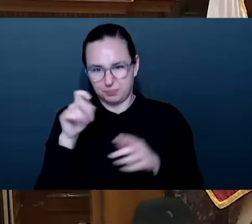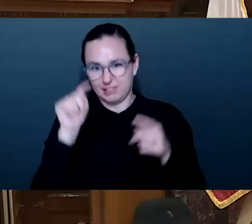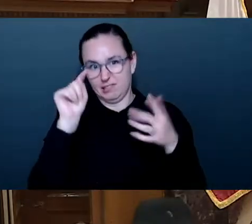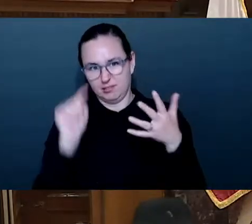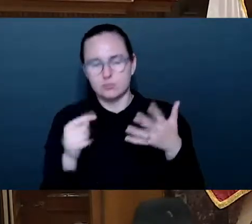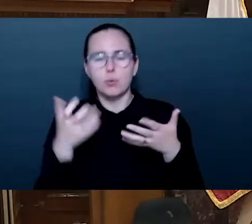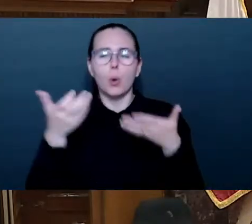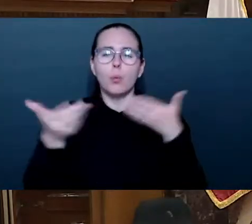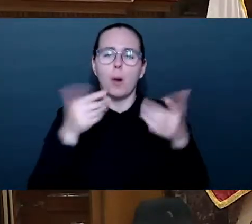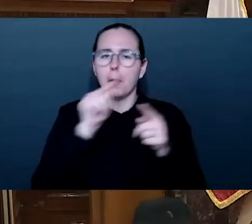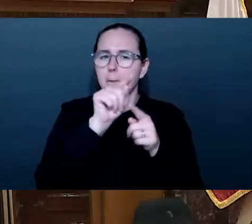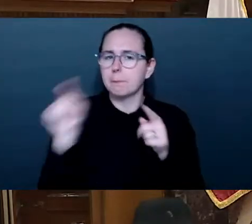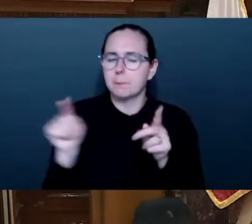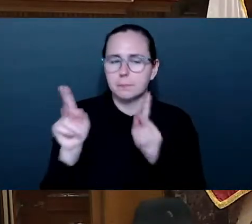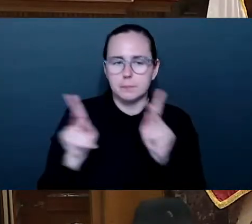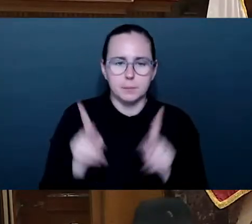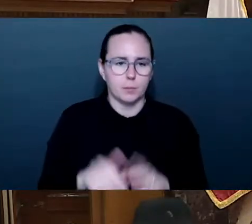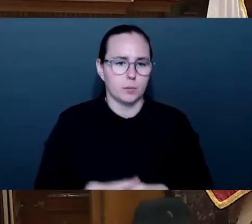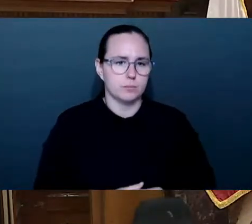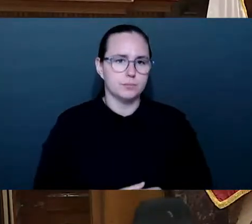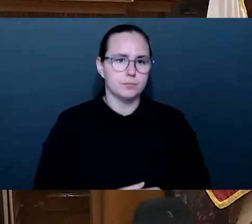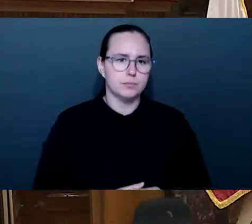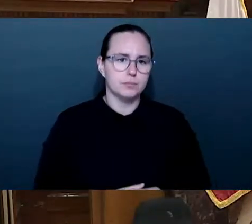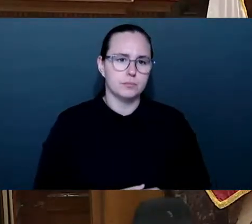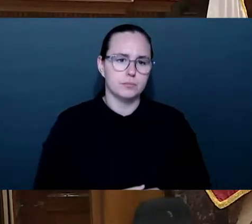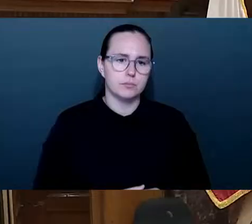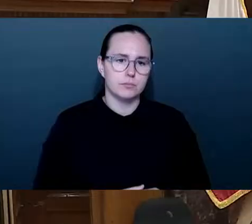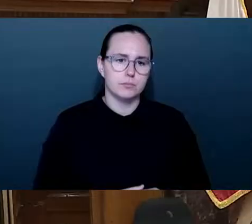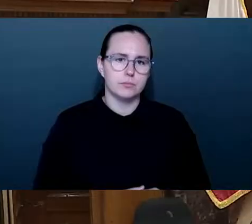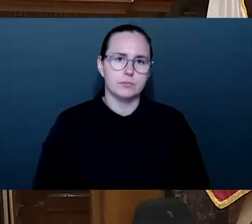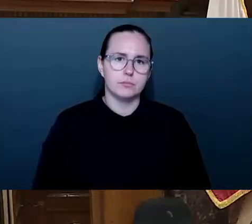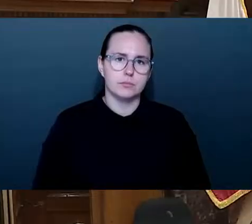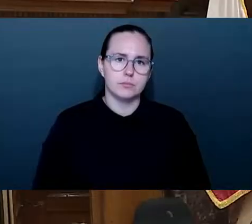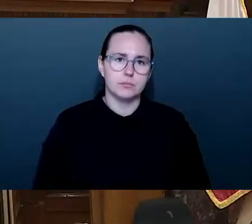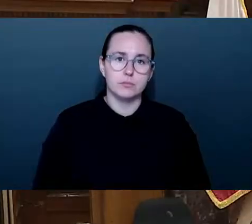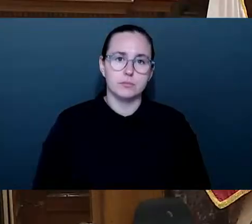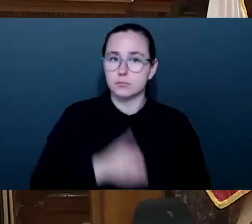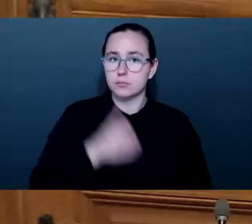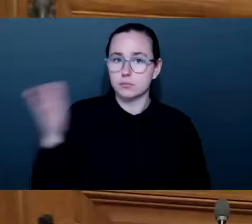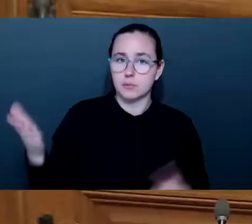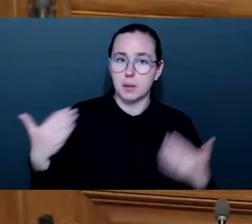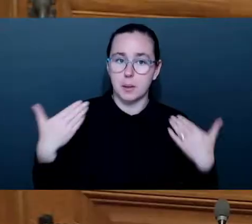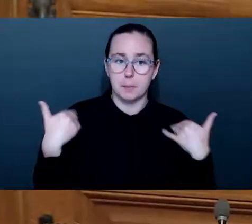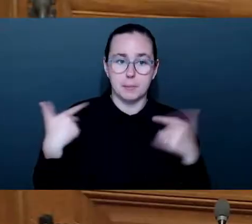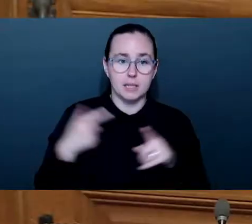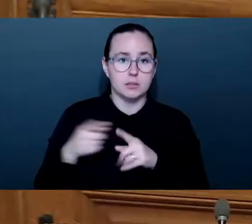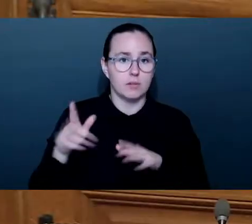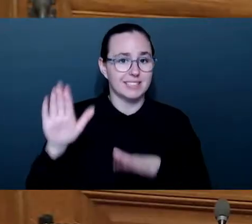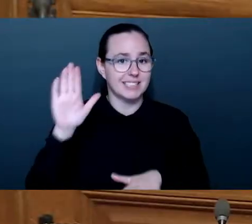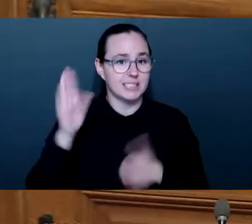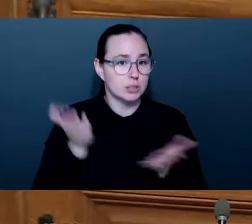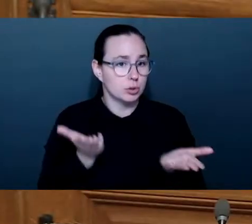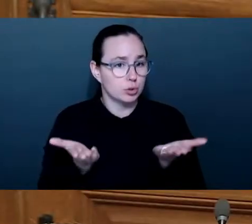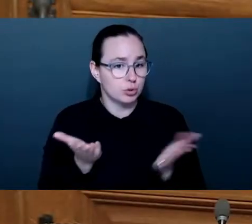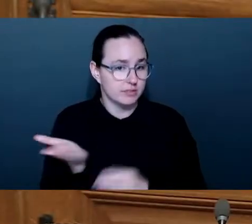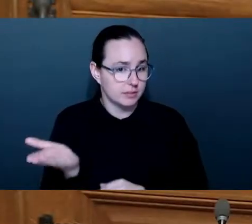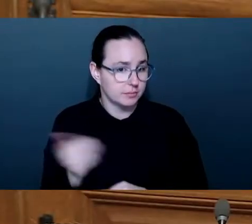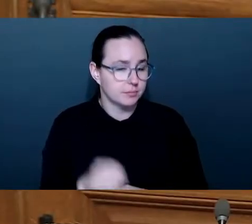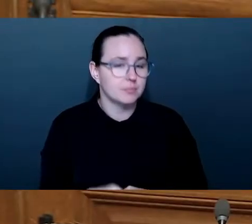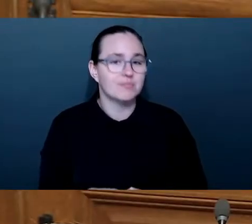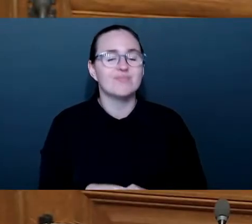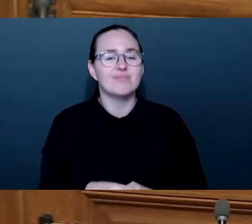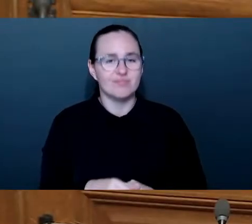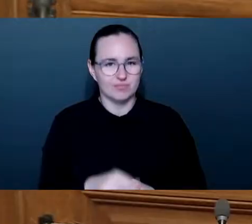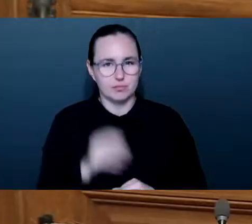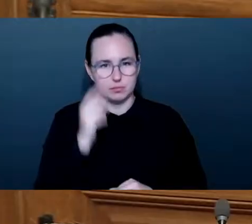Minister of Citizen Services. Thank you, Mr. Speaker. As we debate bills and pass legislation here in the House, we rarely think